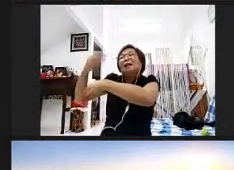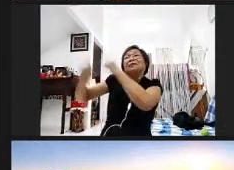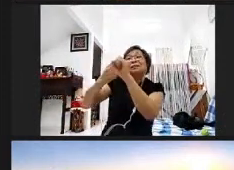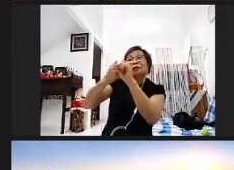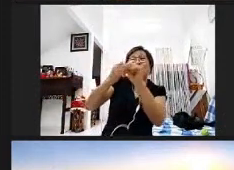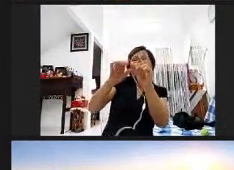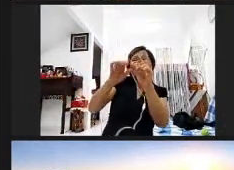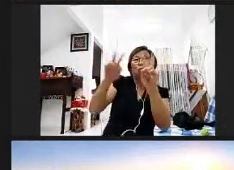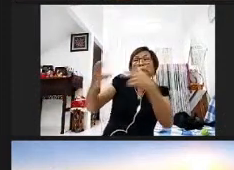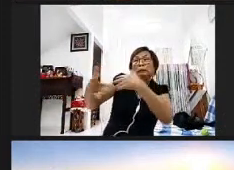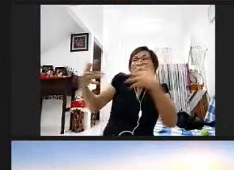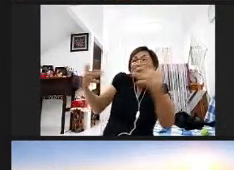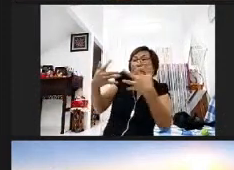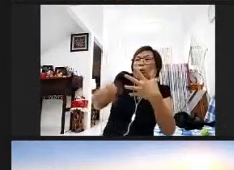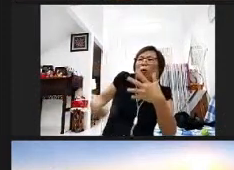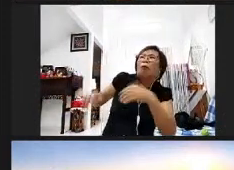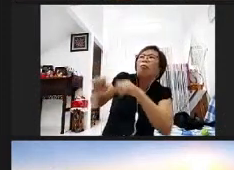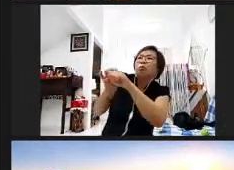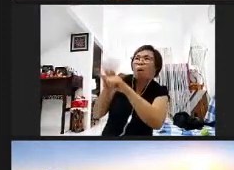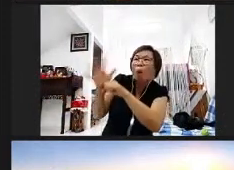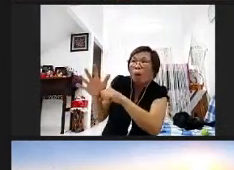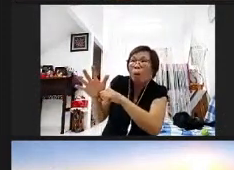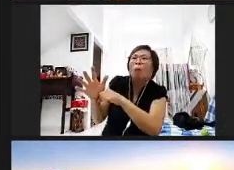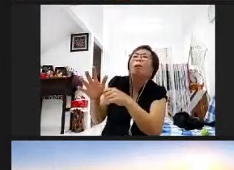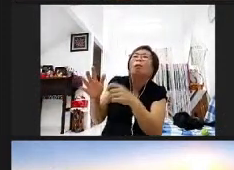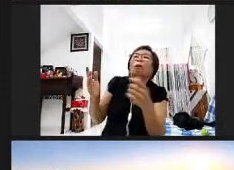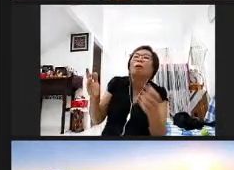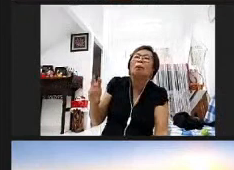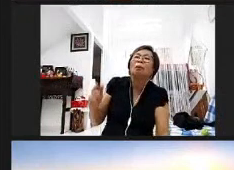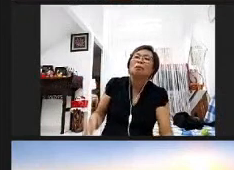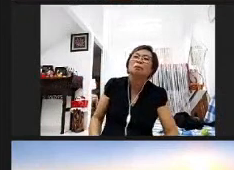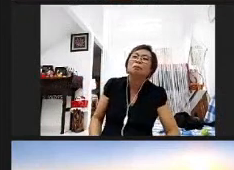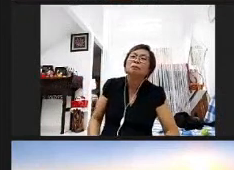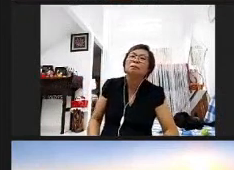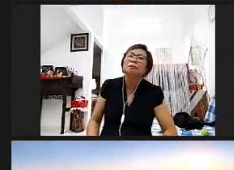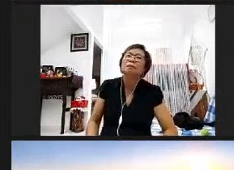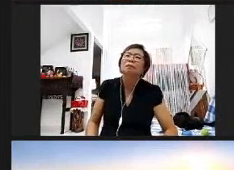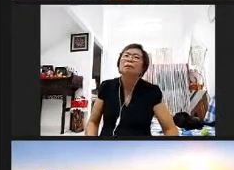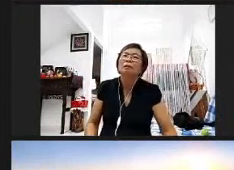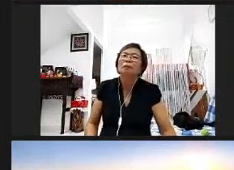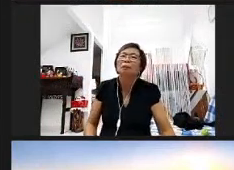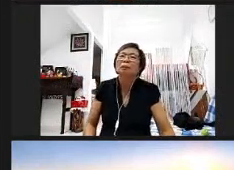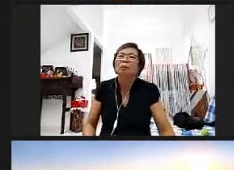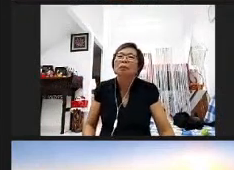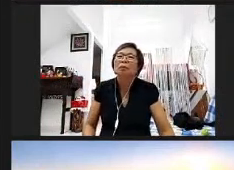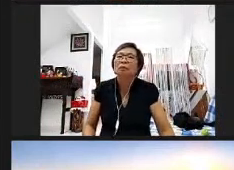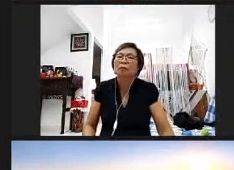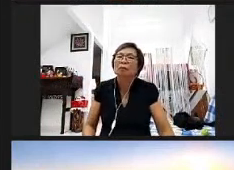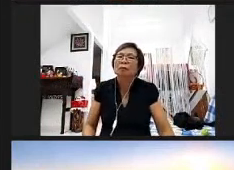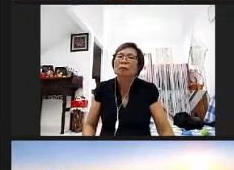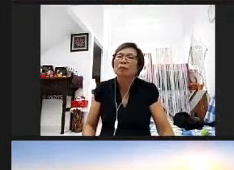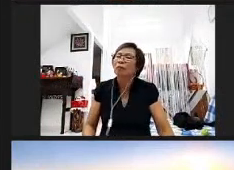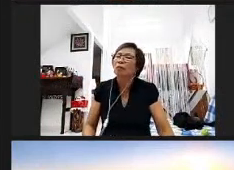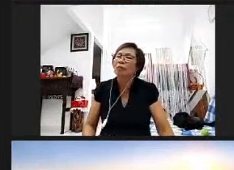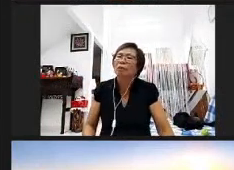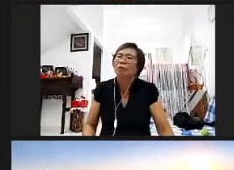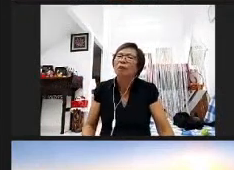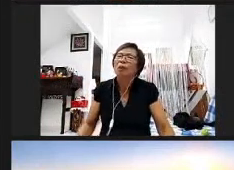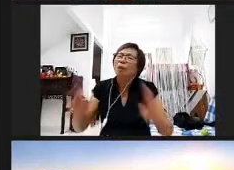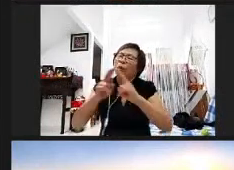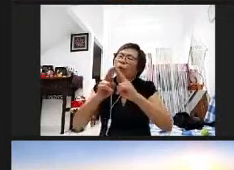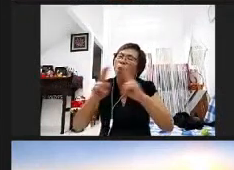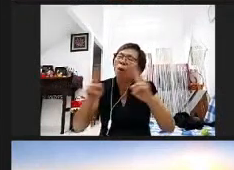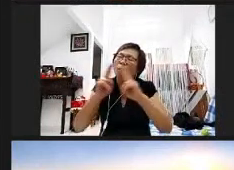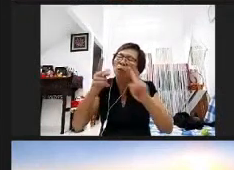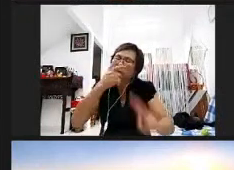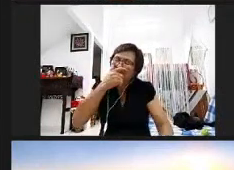right? But despite this, it was very, very heartening to see that